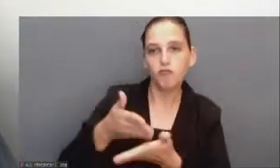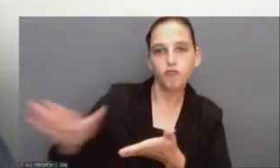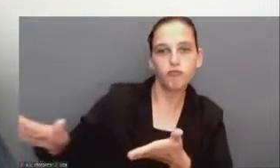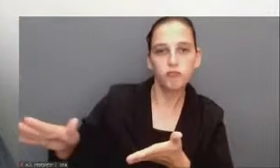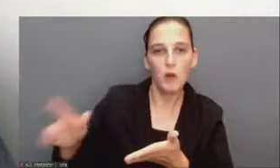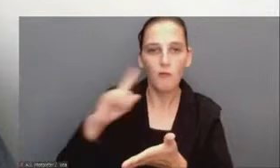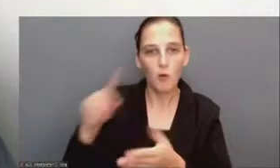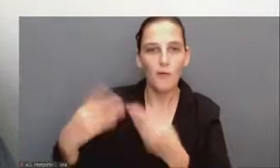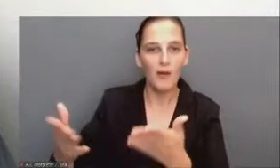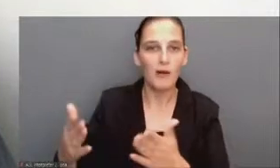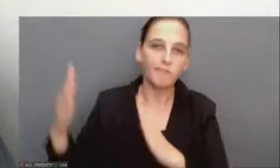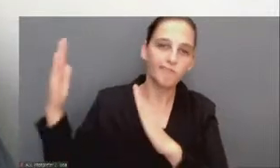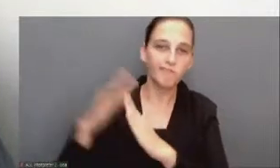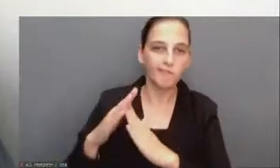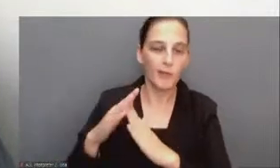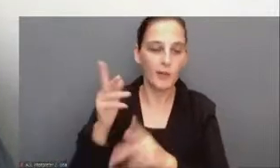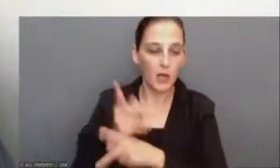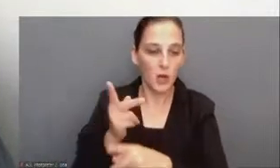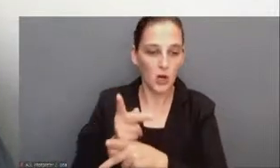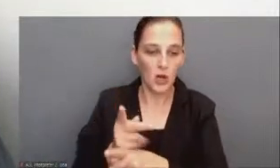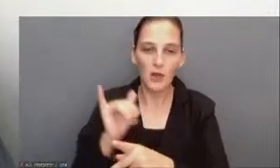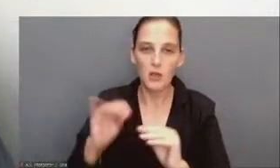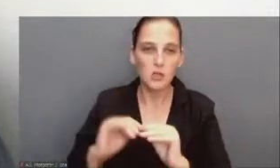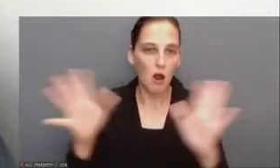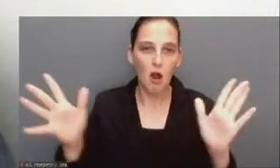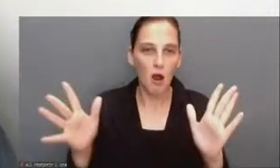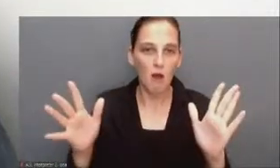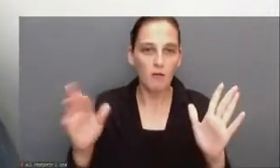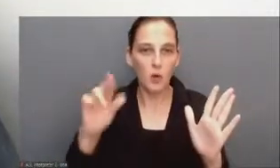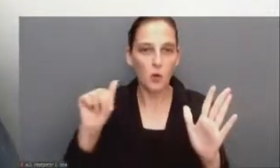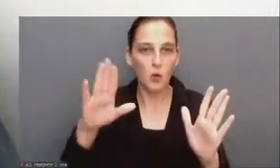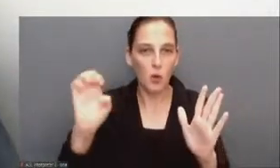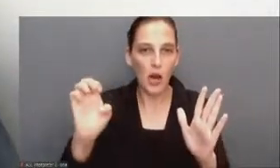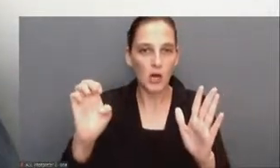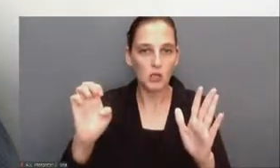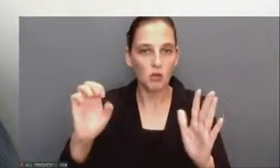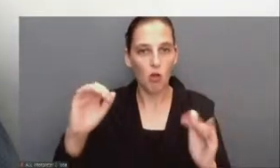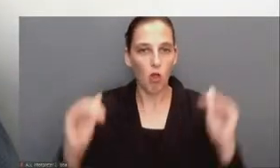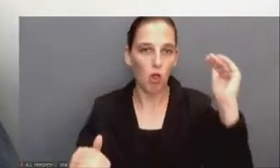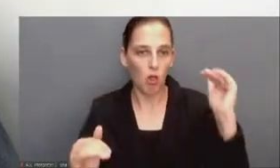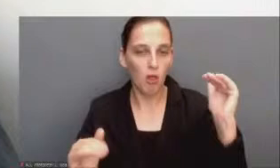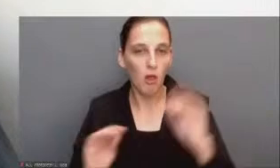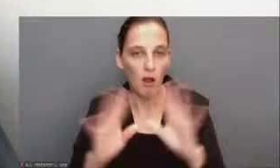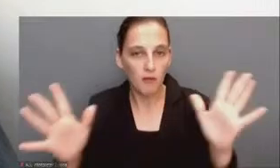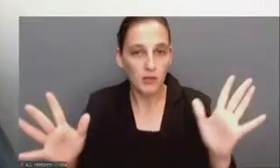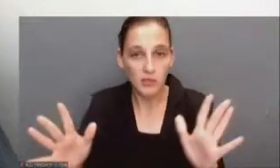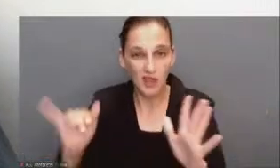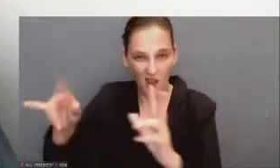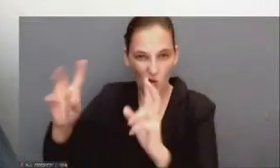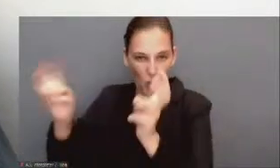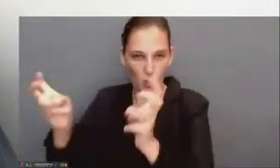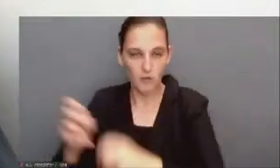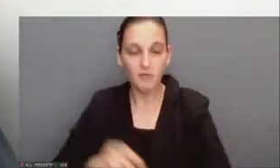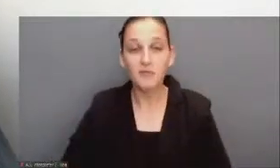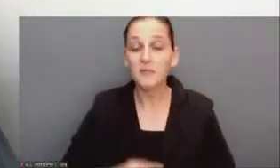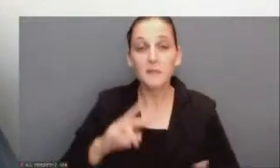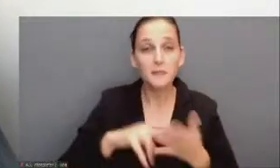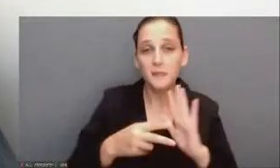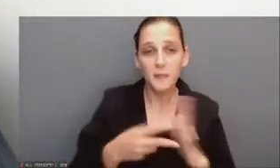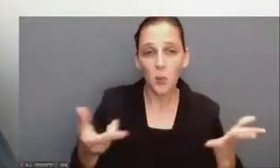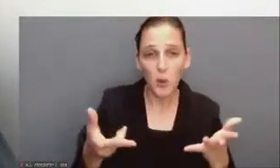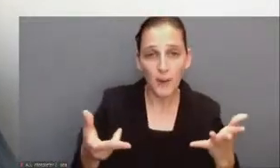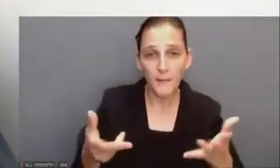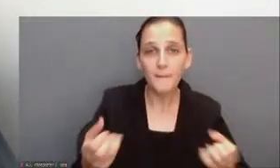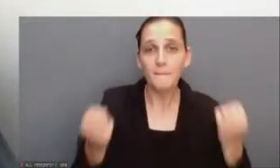score without creatinine reduced racial miscalibration, unquote. So what this means is that in practice, under severe crisis conditions, a large number of